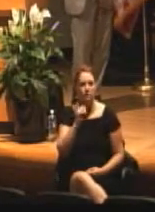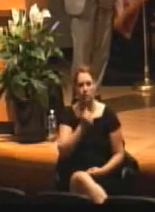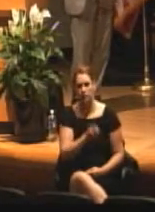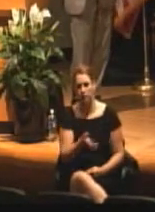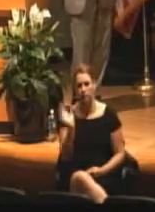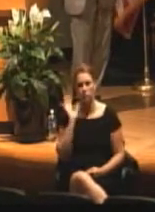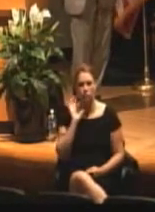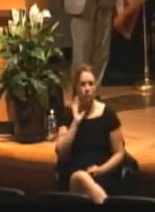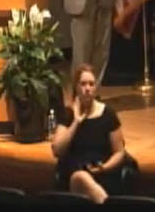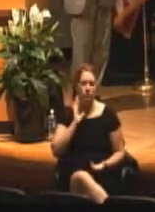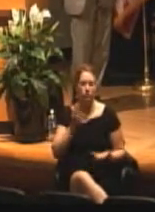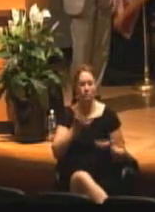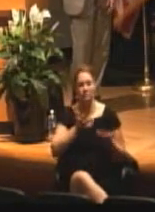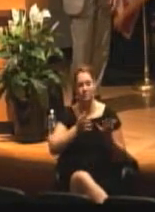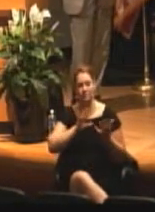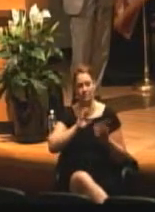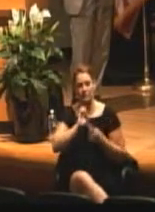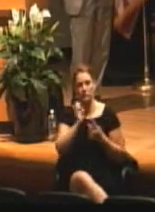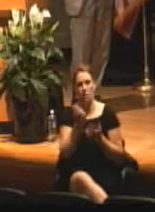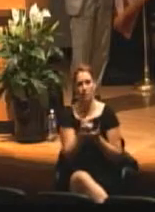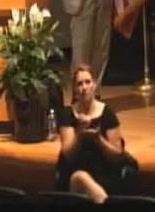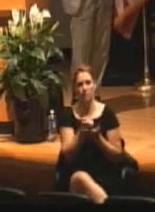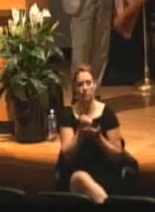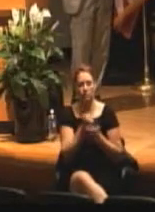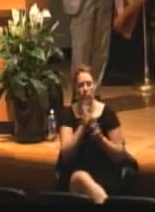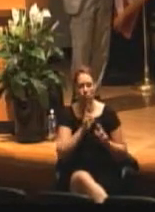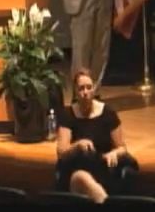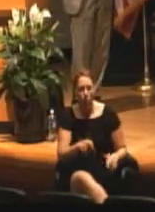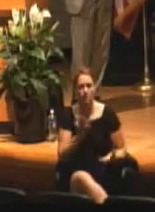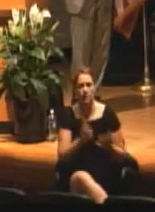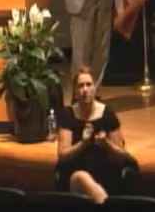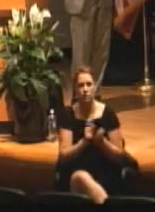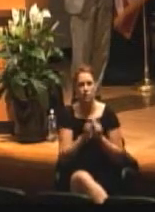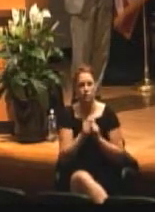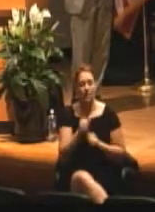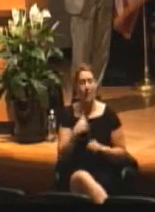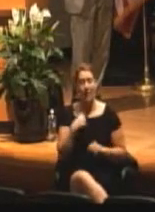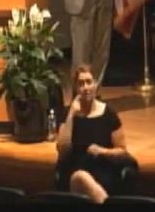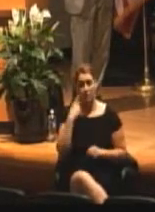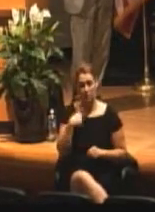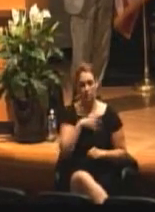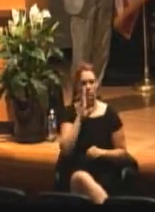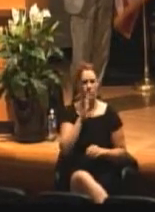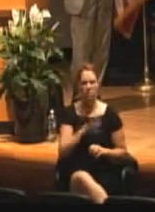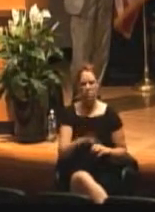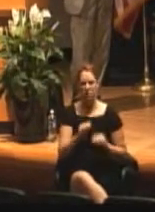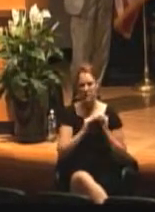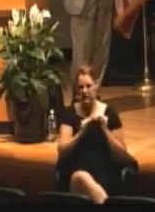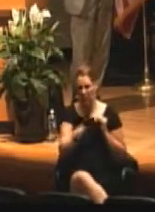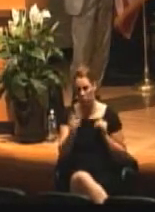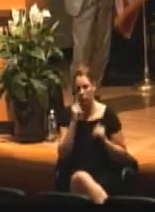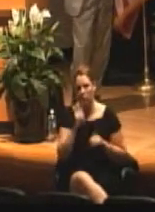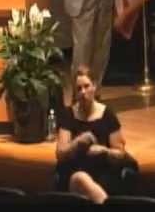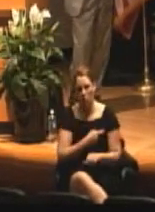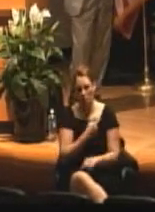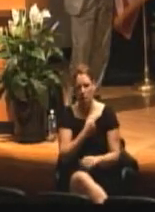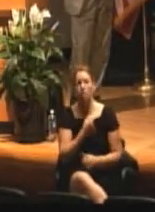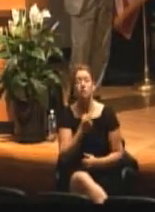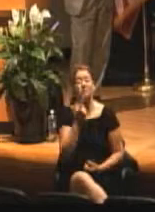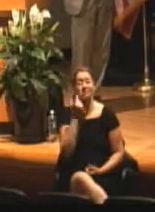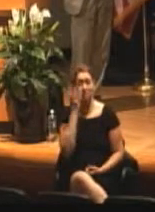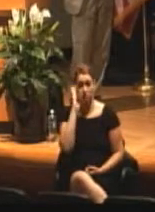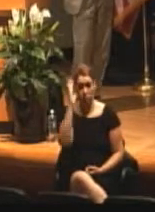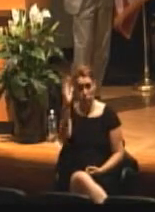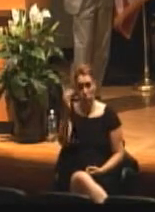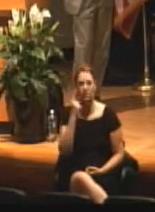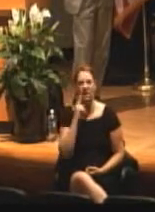economy doing, essentially, will change that. I think we'll be fairly stable for a while, though. At some point in the future, they will go up.